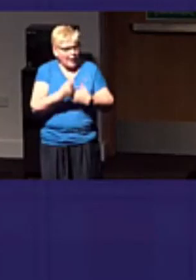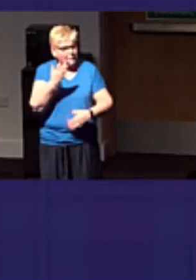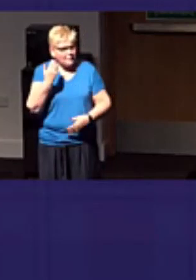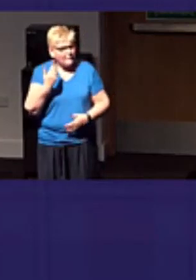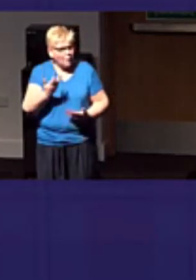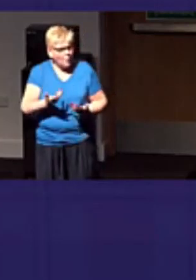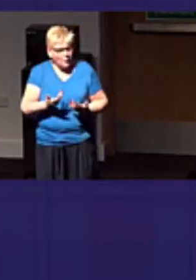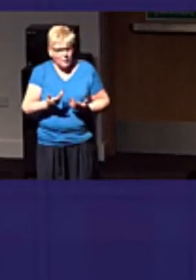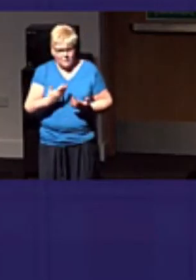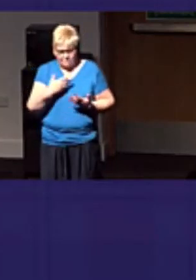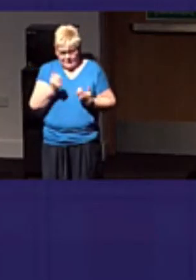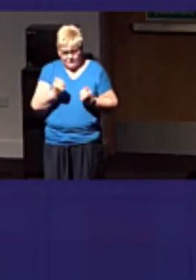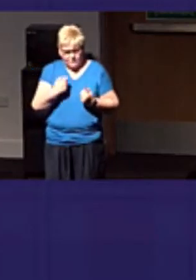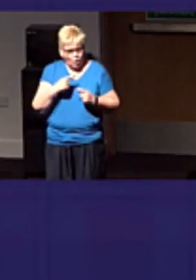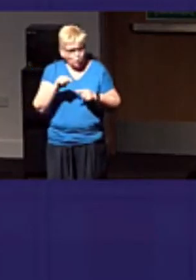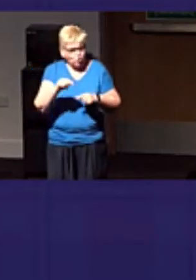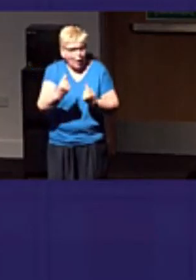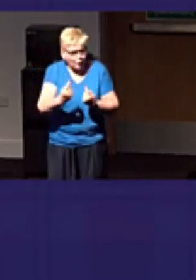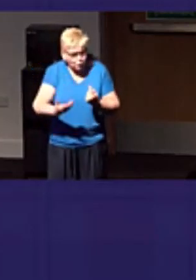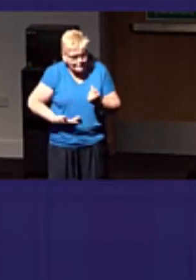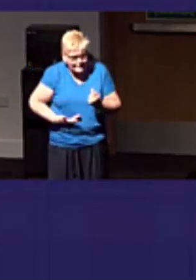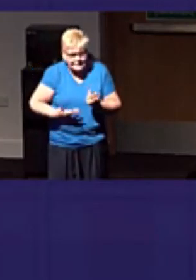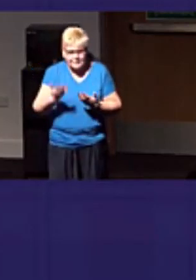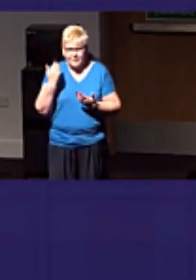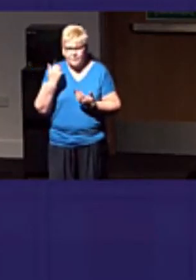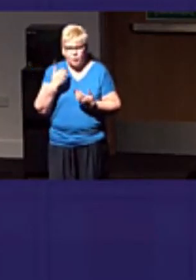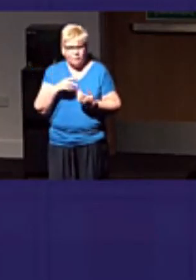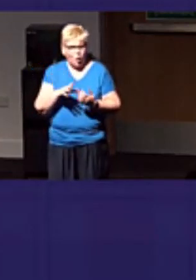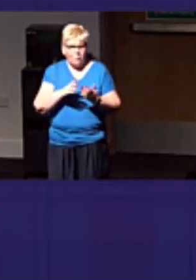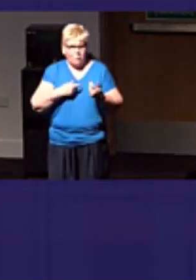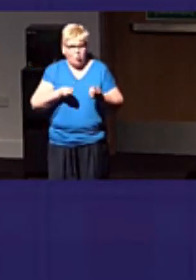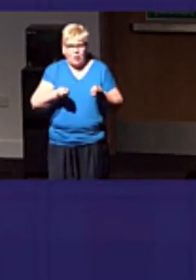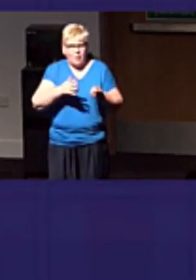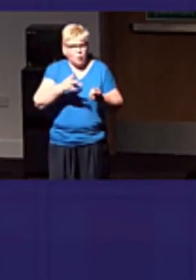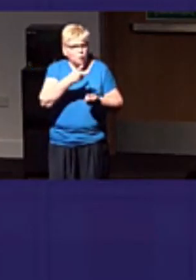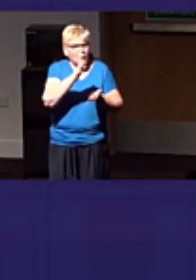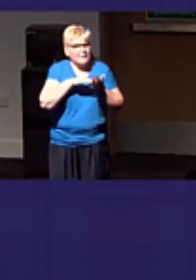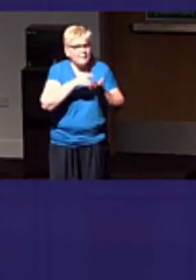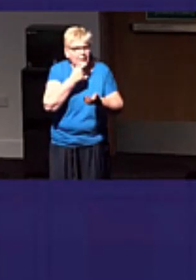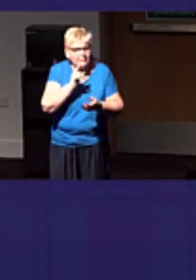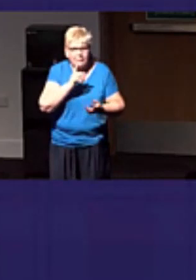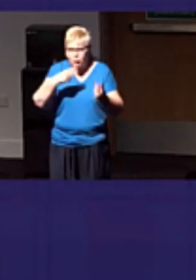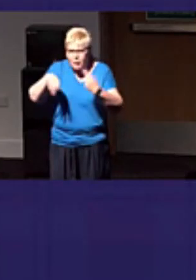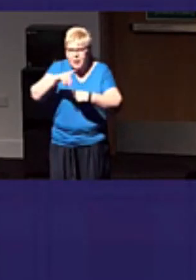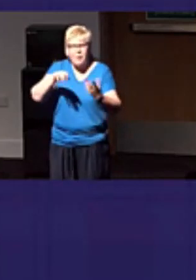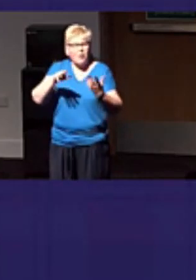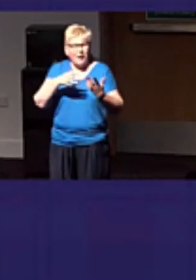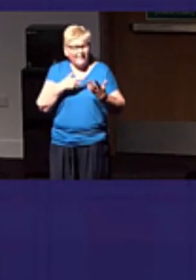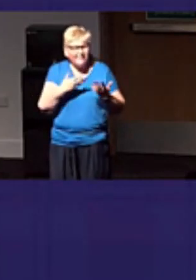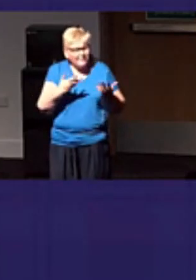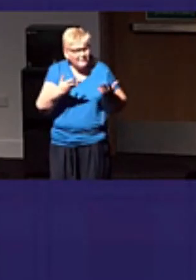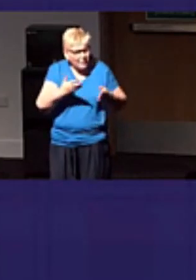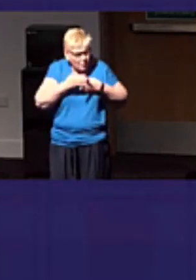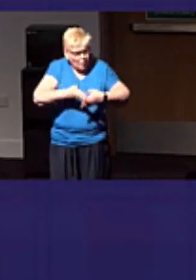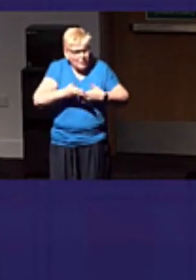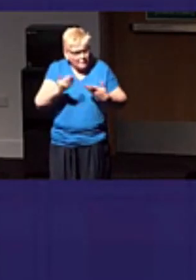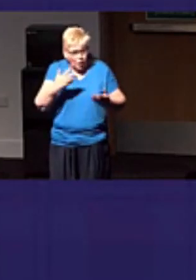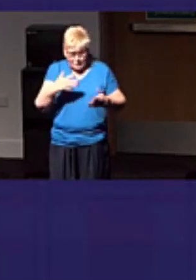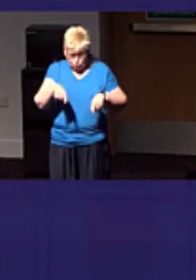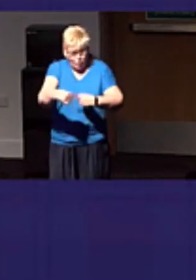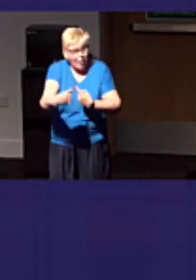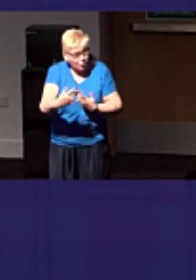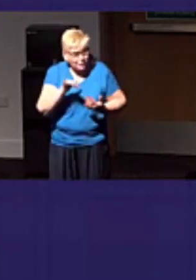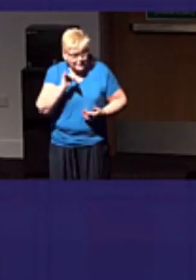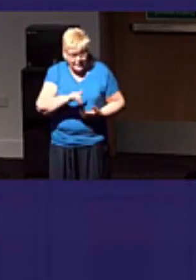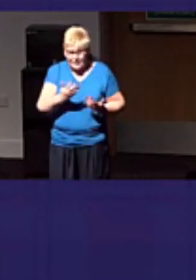had challenging positions, running a Windows Insider program with 20 million people who are yelling at me all the time. That's challenging. I